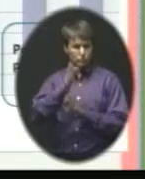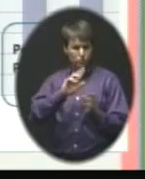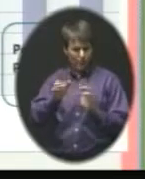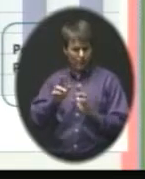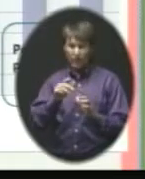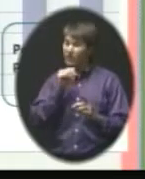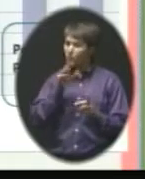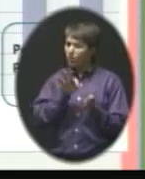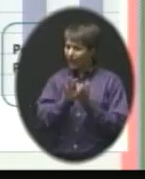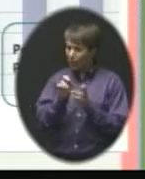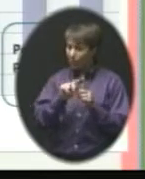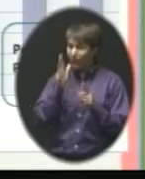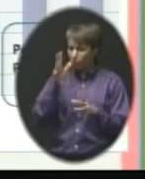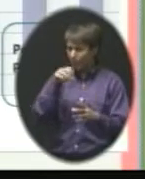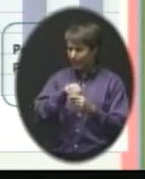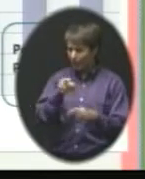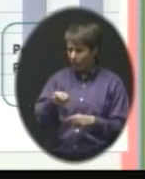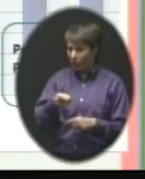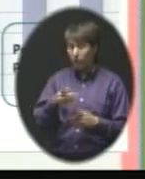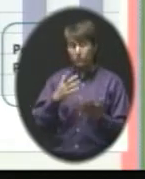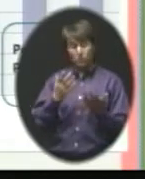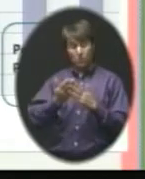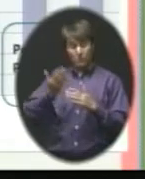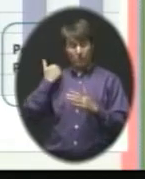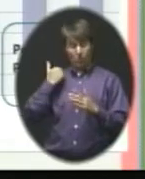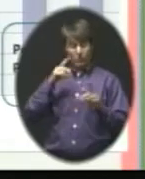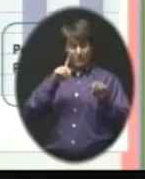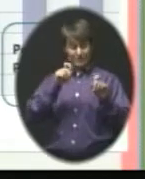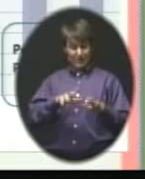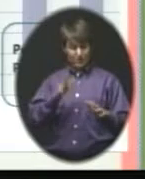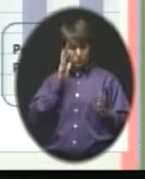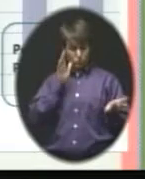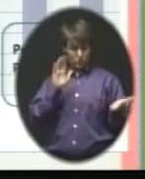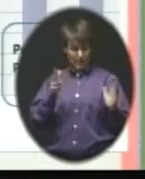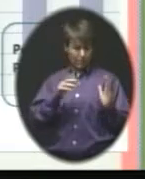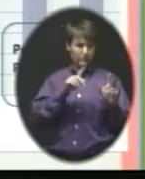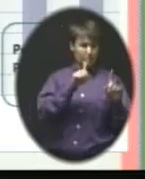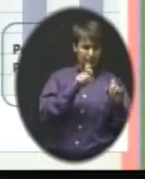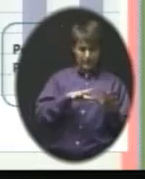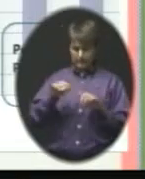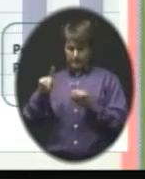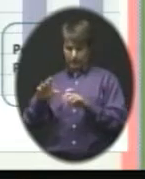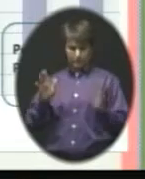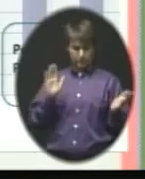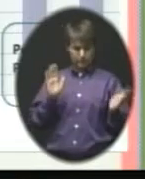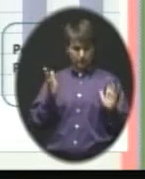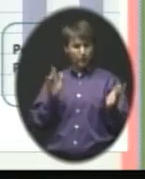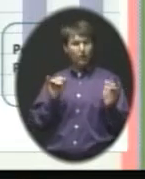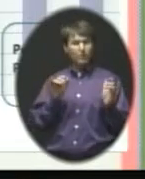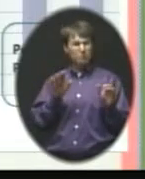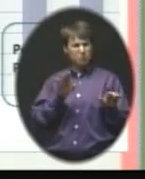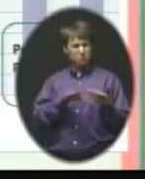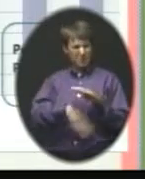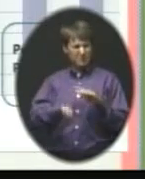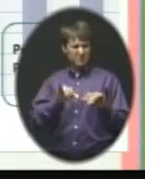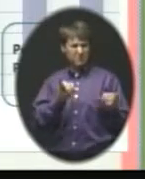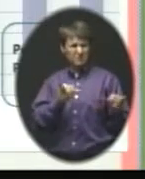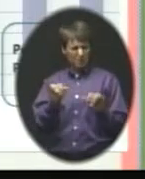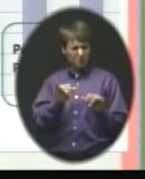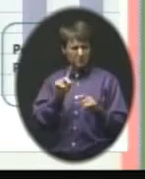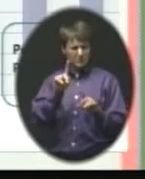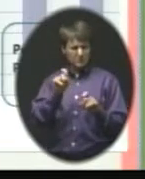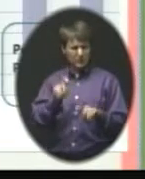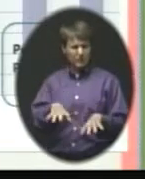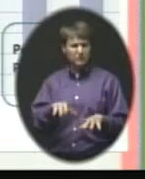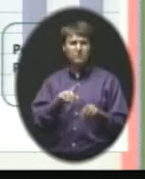in there. So in the past, the test we would have compared test to test really was basically the same, but a third